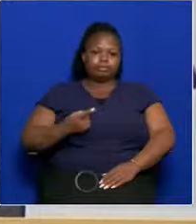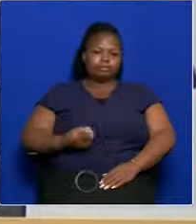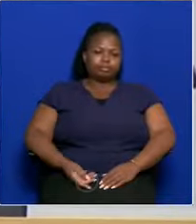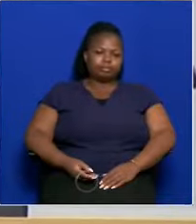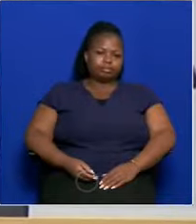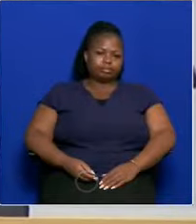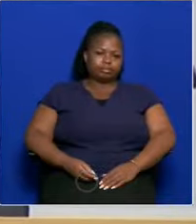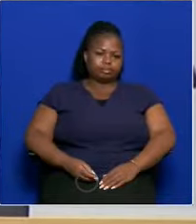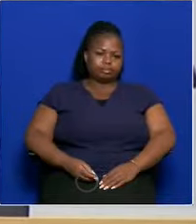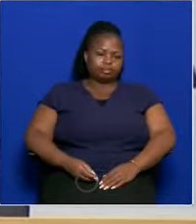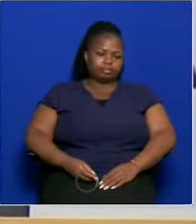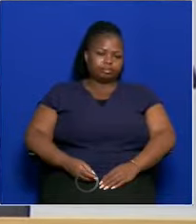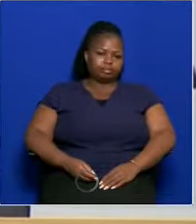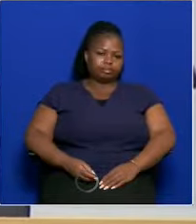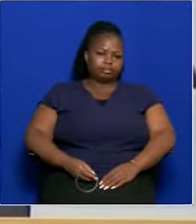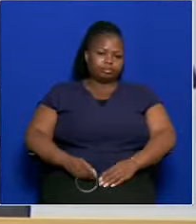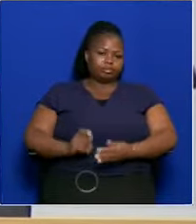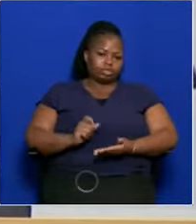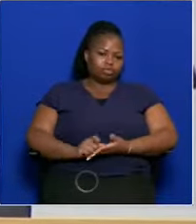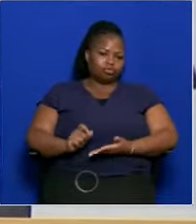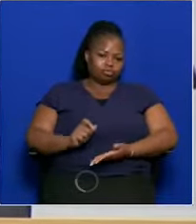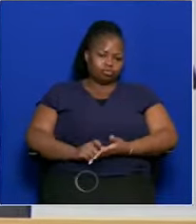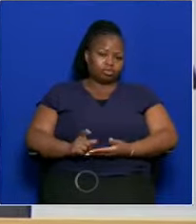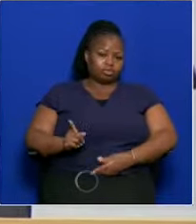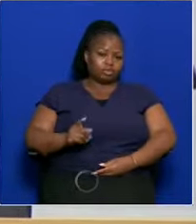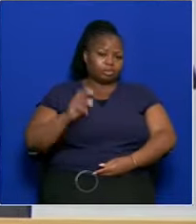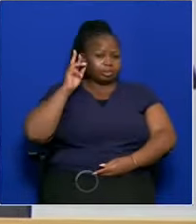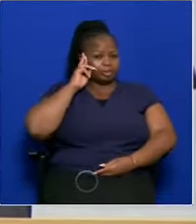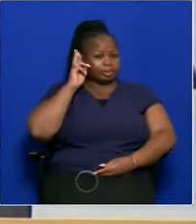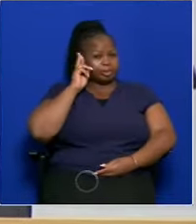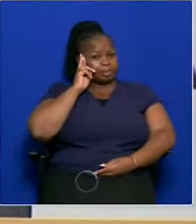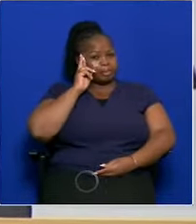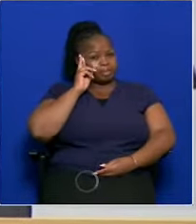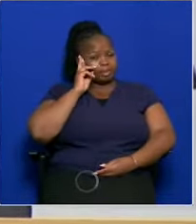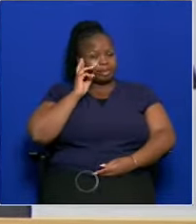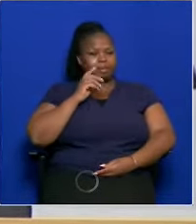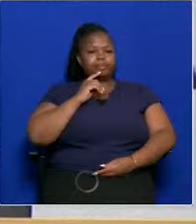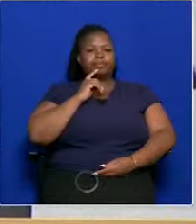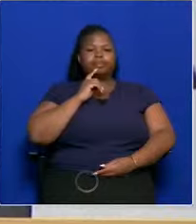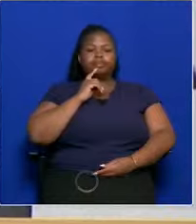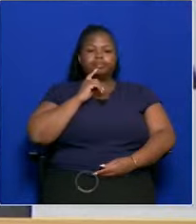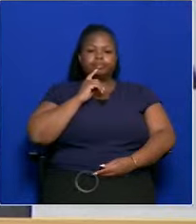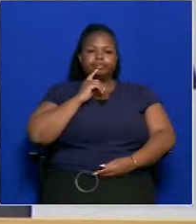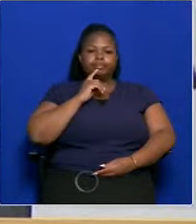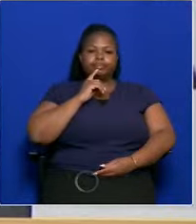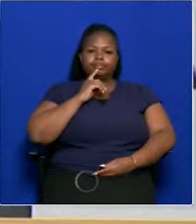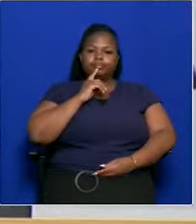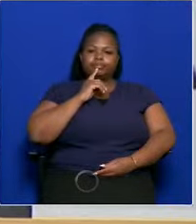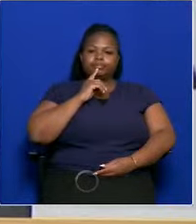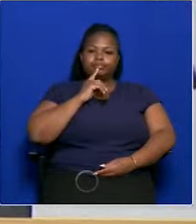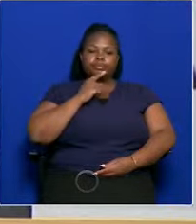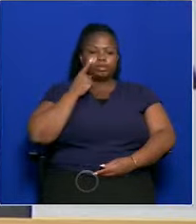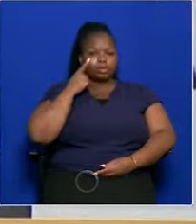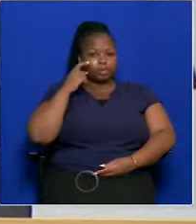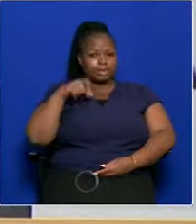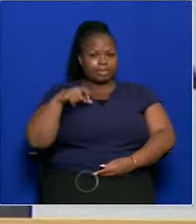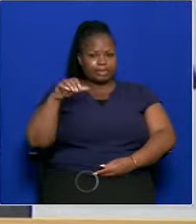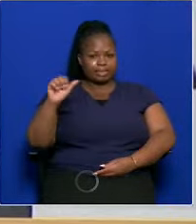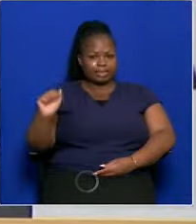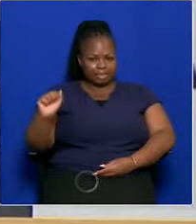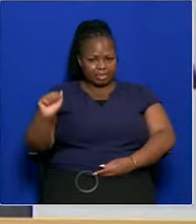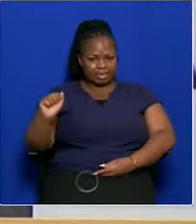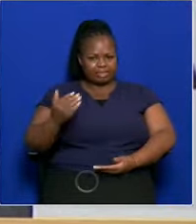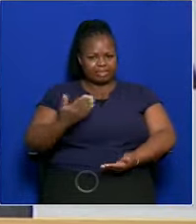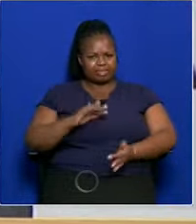I wrote on it. Remember, even with the witness A, there were duplication and so forth